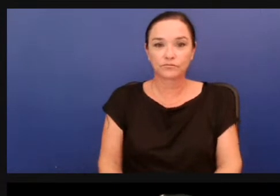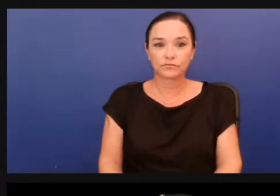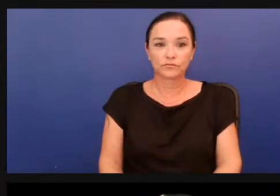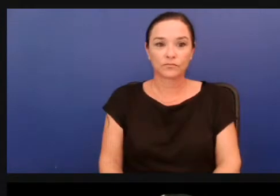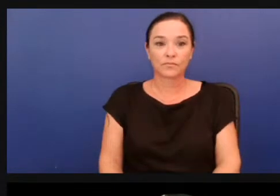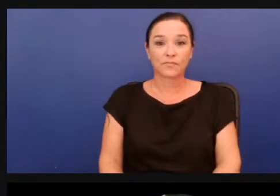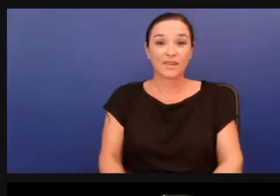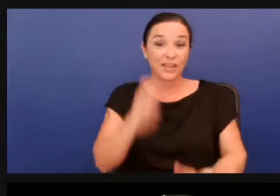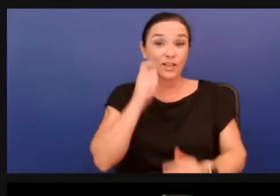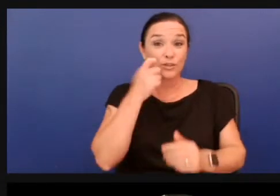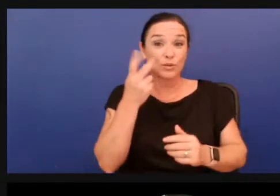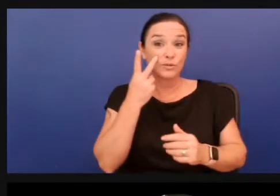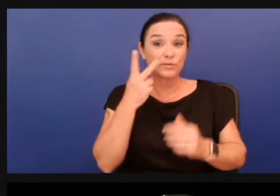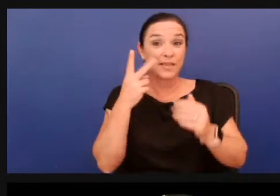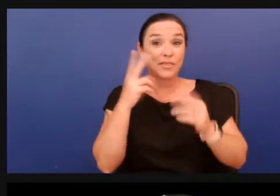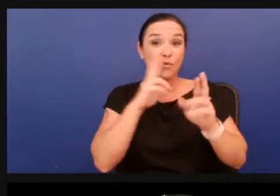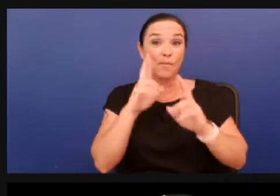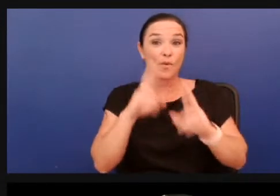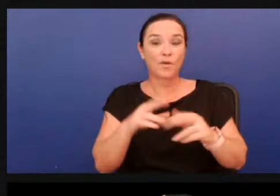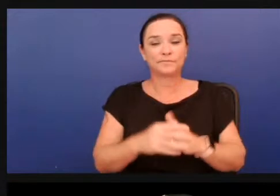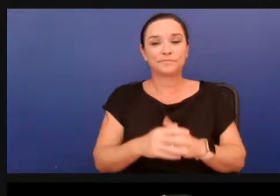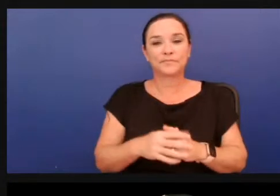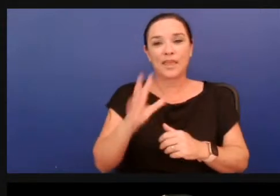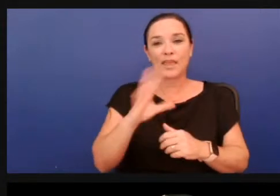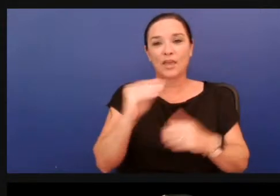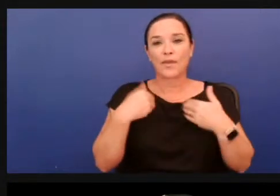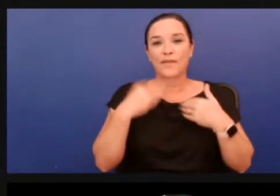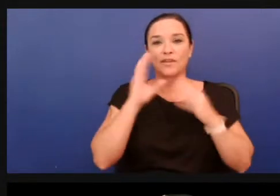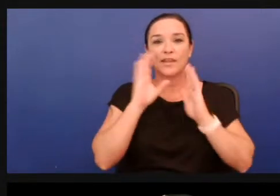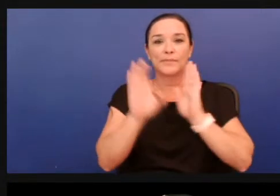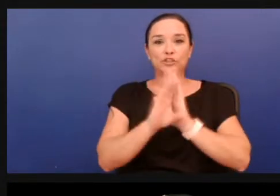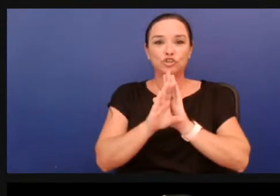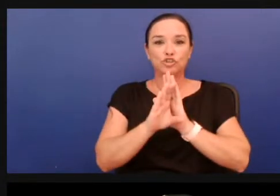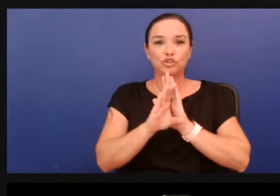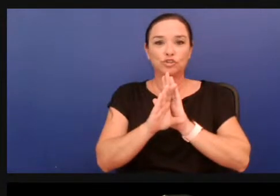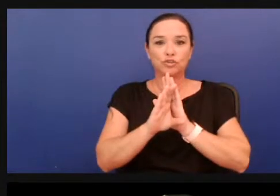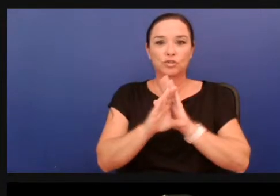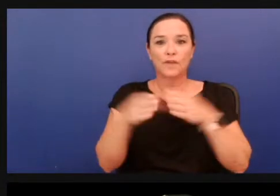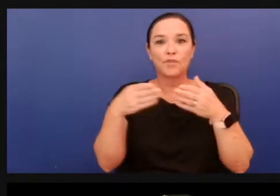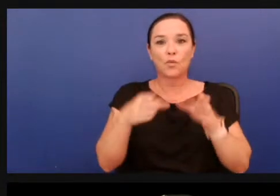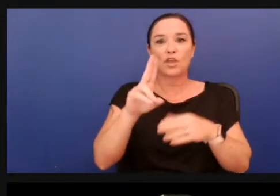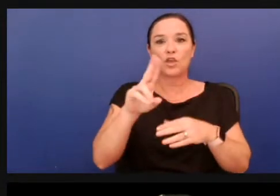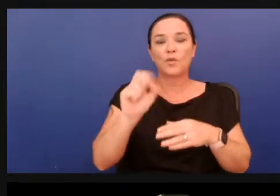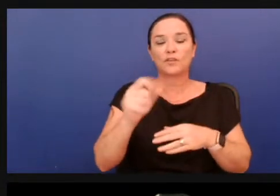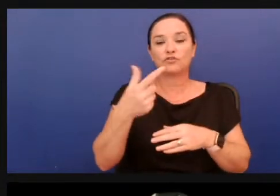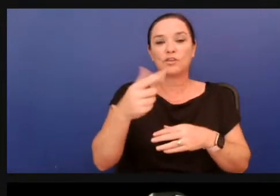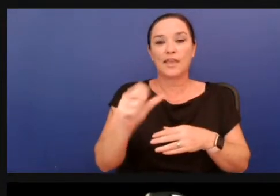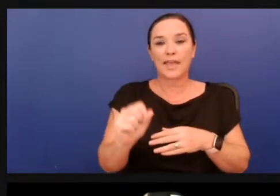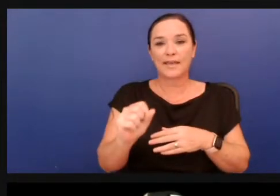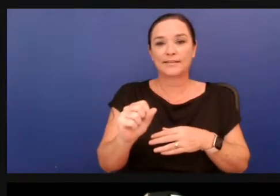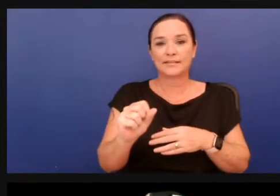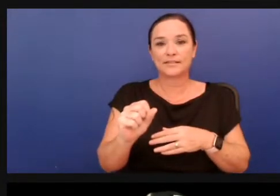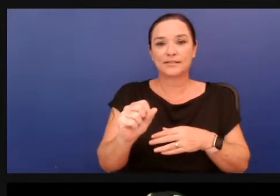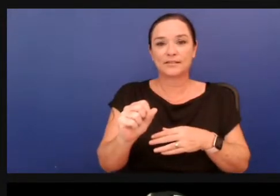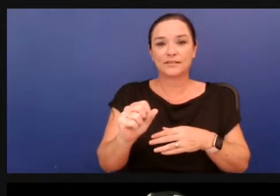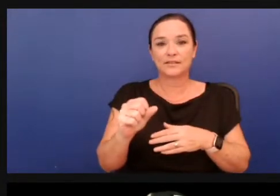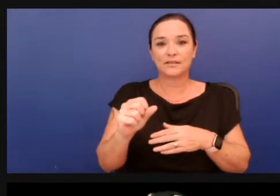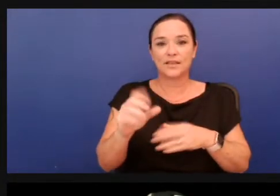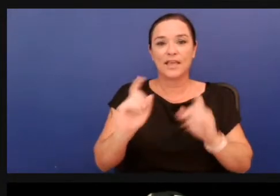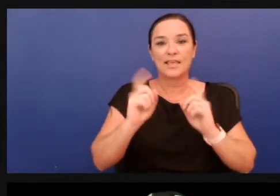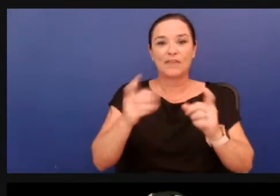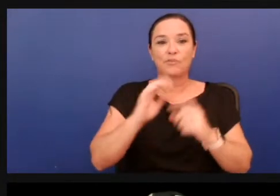to see that report. And we also have an image of the way that USGS returns the favor,